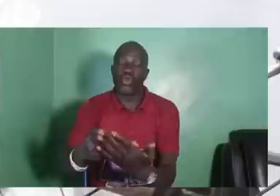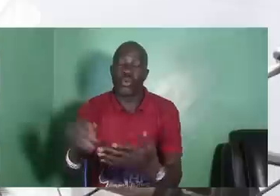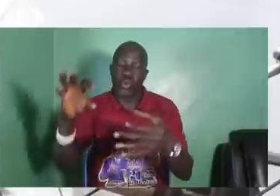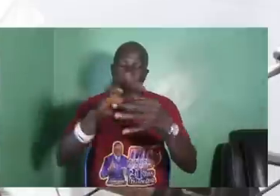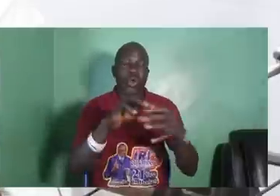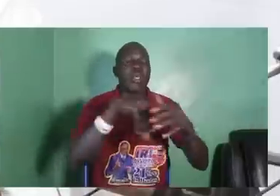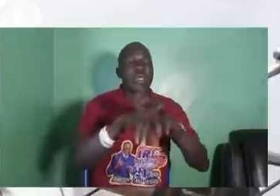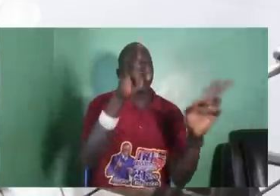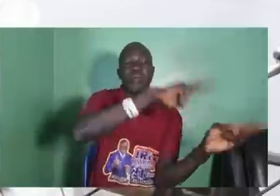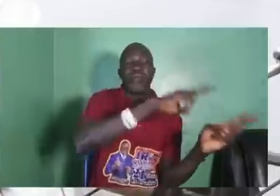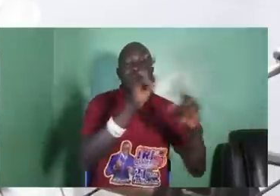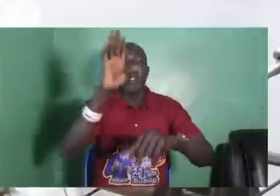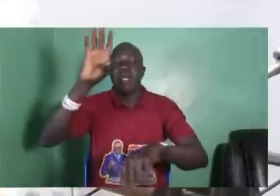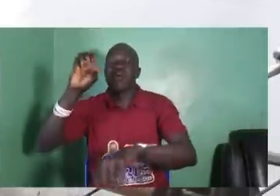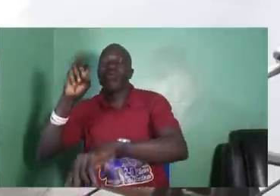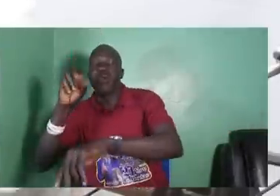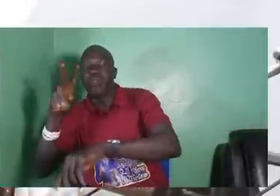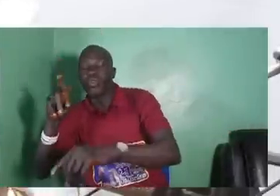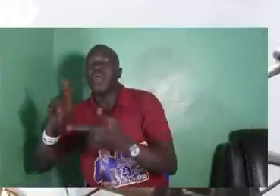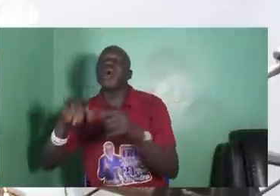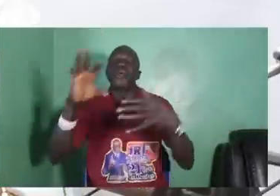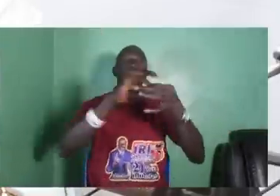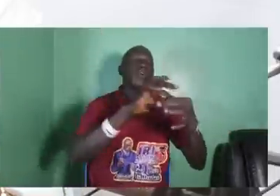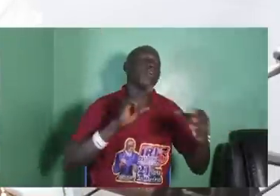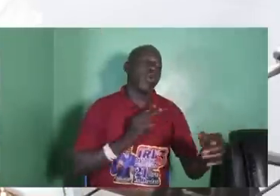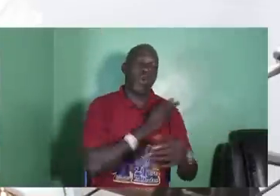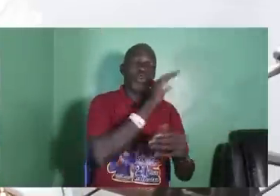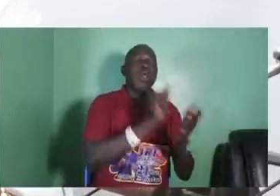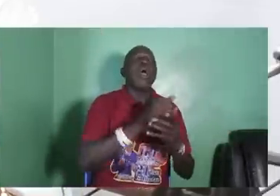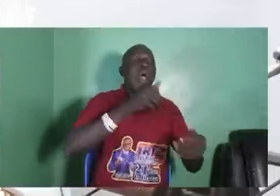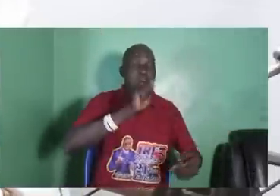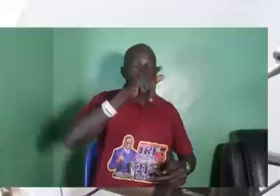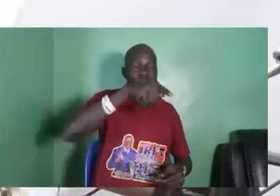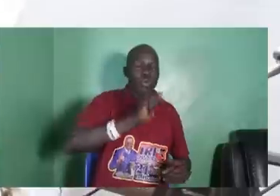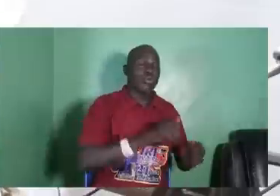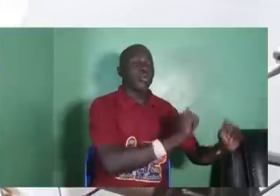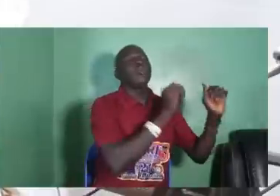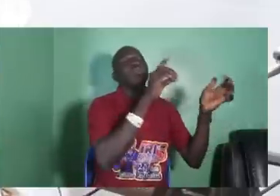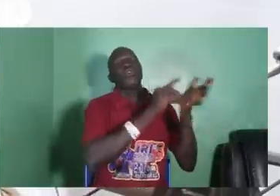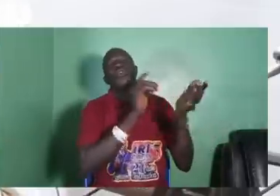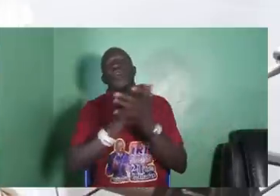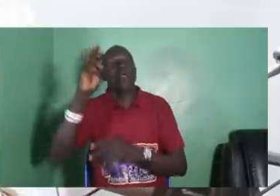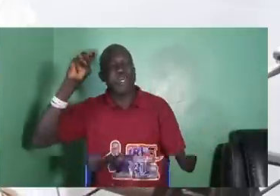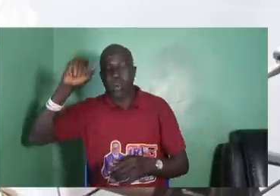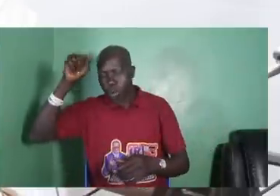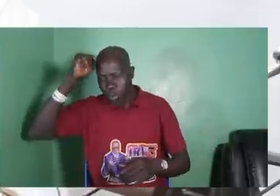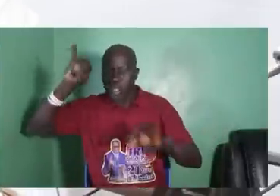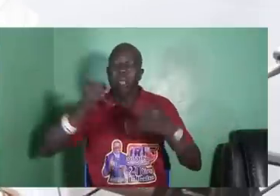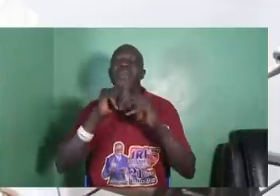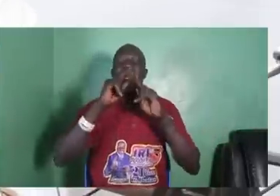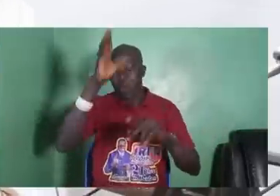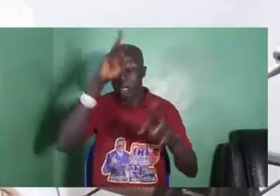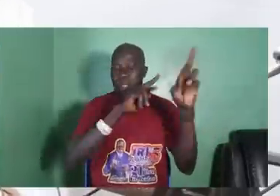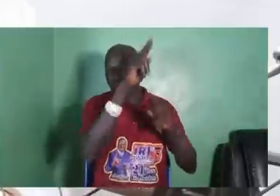connect in the future. Latago mejila. From 12 a.m. you connect to us. Apostle SMO. SMO. Mustafa. Mustafa. JP.